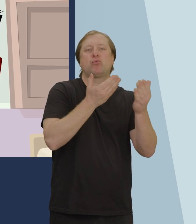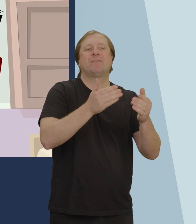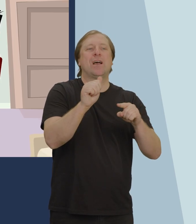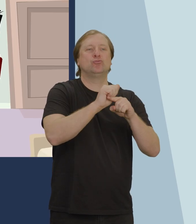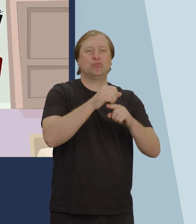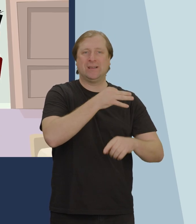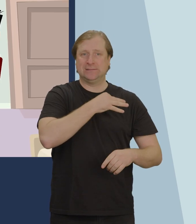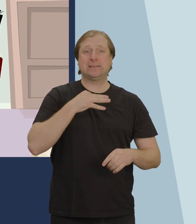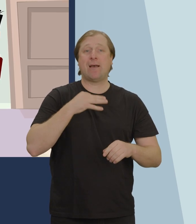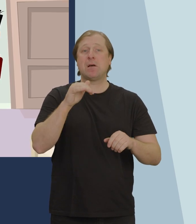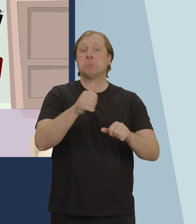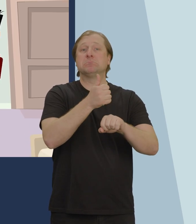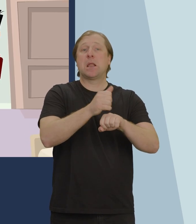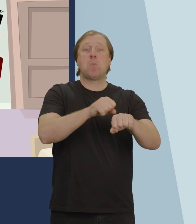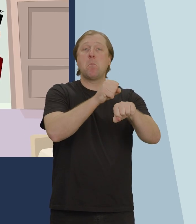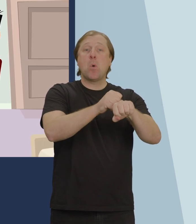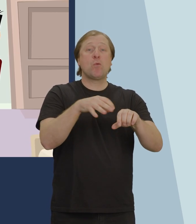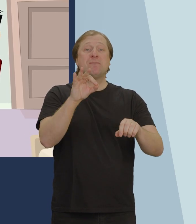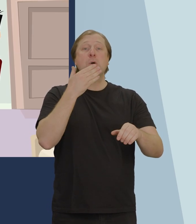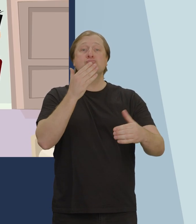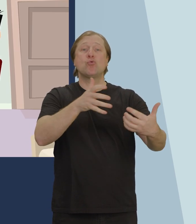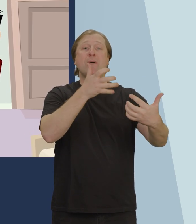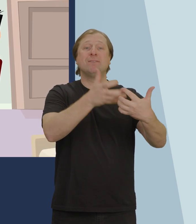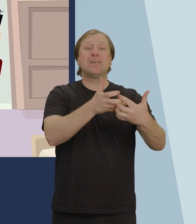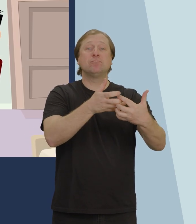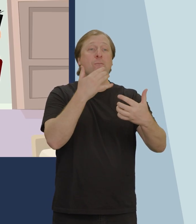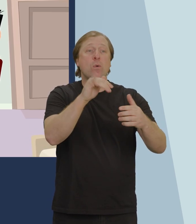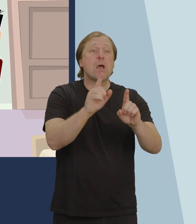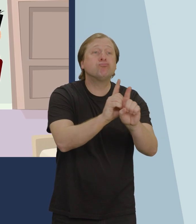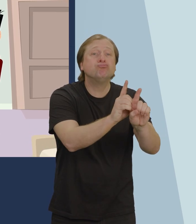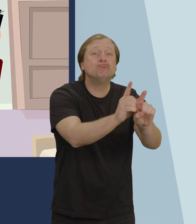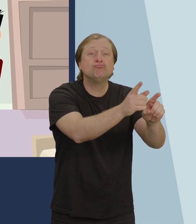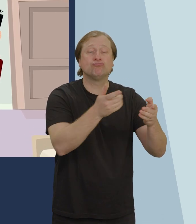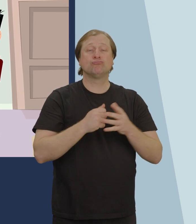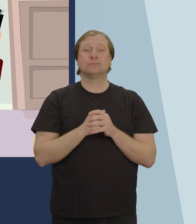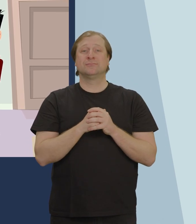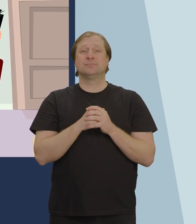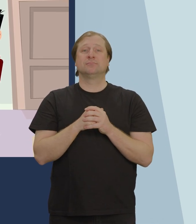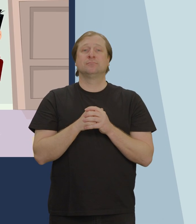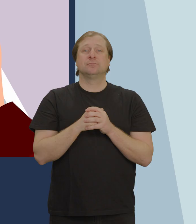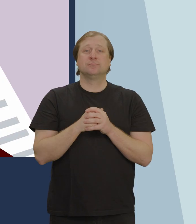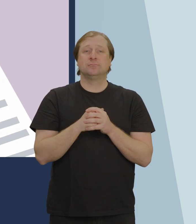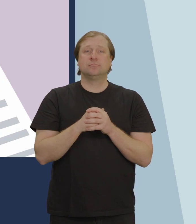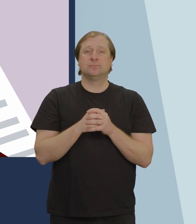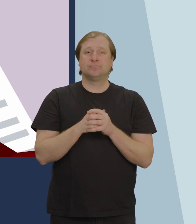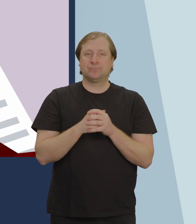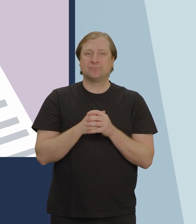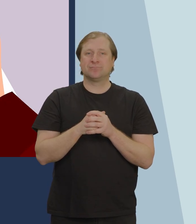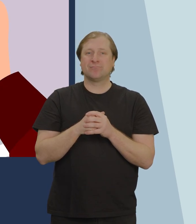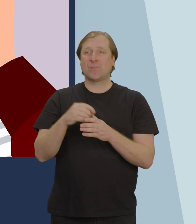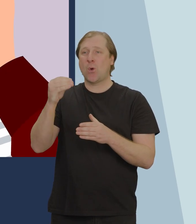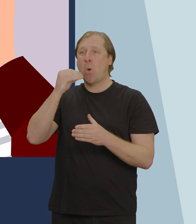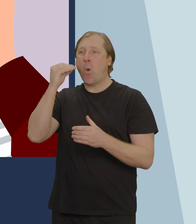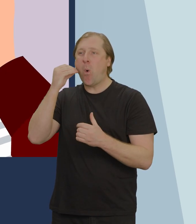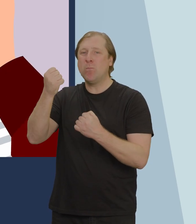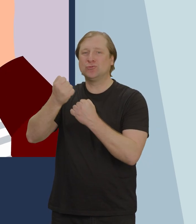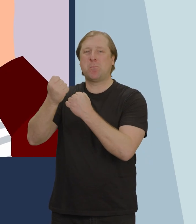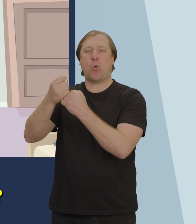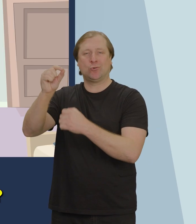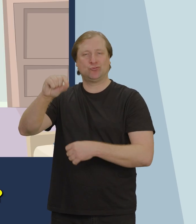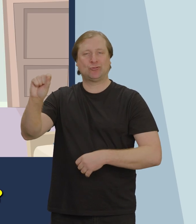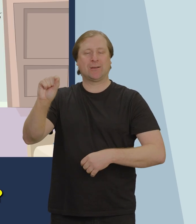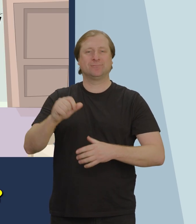could set up an appointment, and you could find the best match to provide personal assistance services. And that's supports at home.